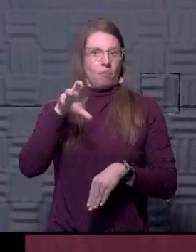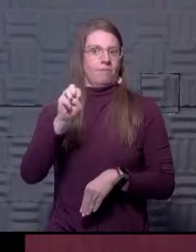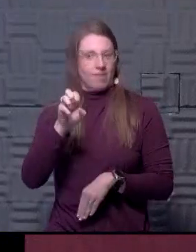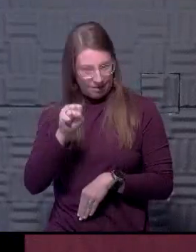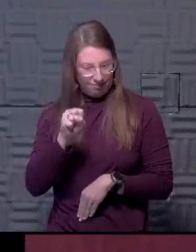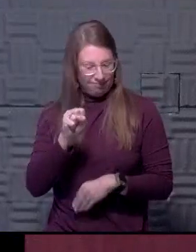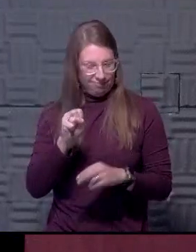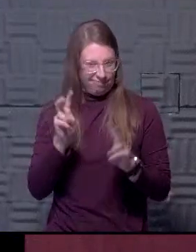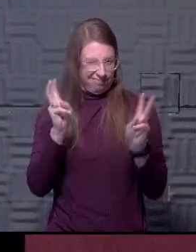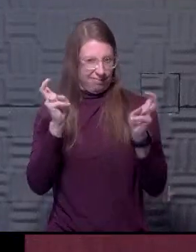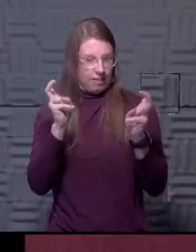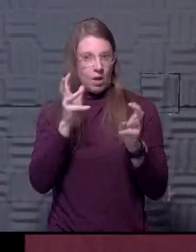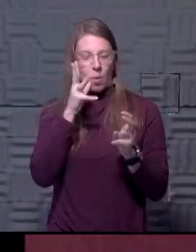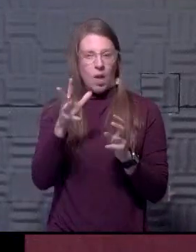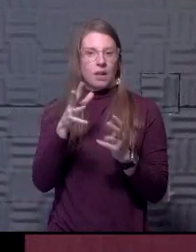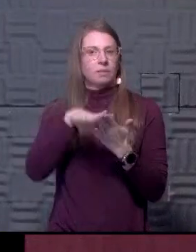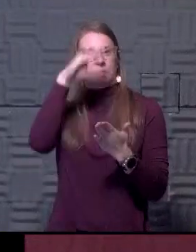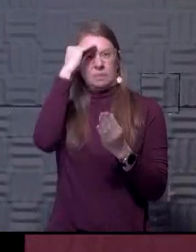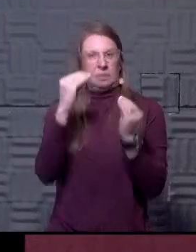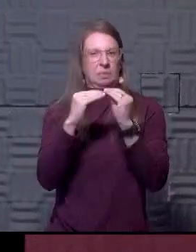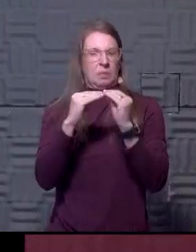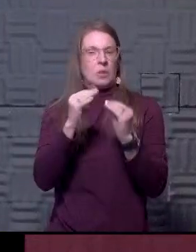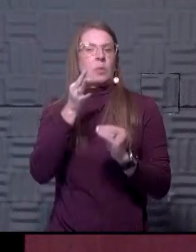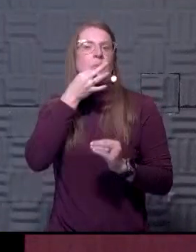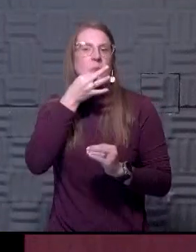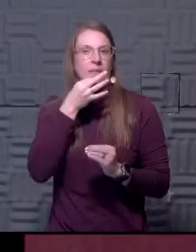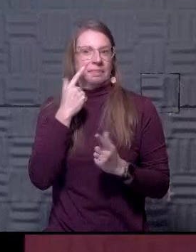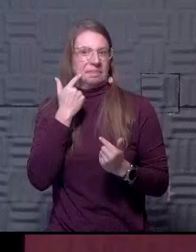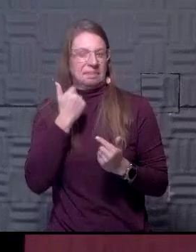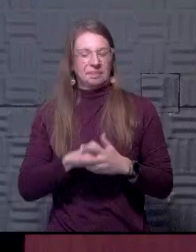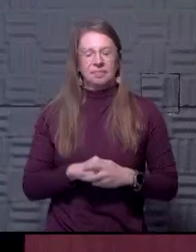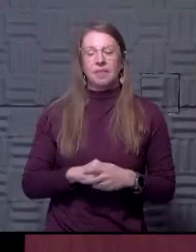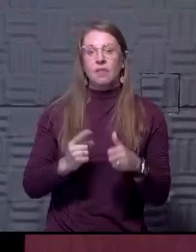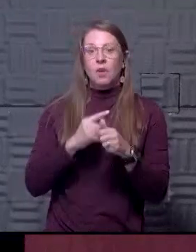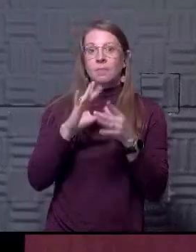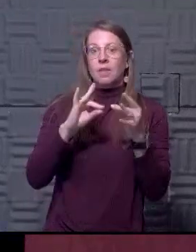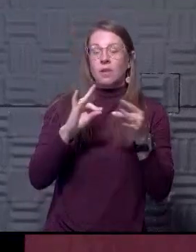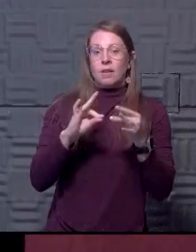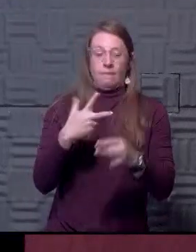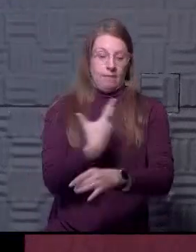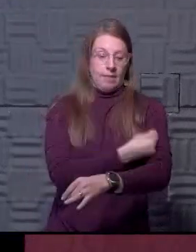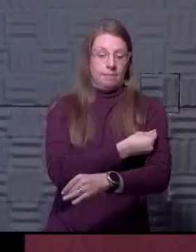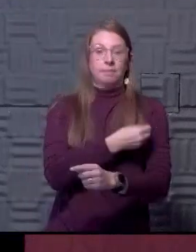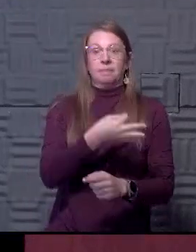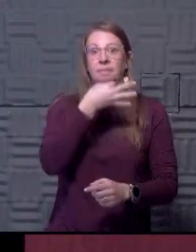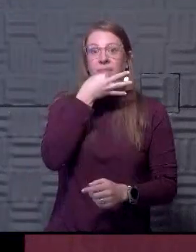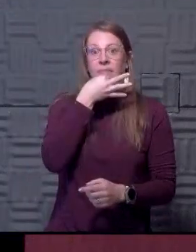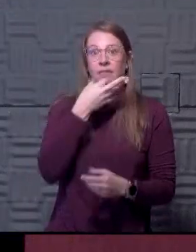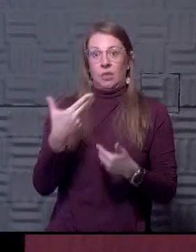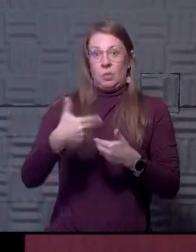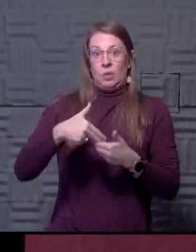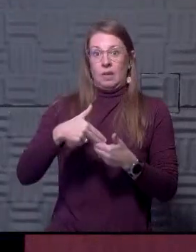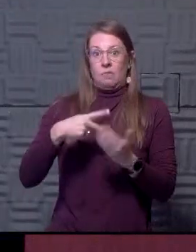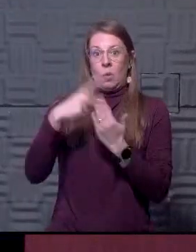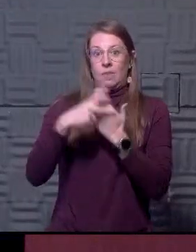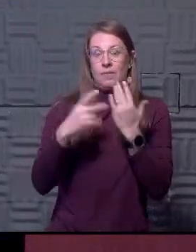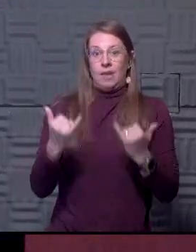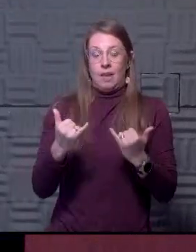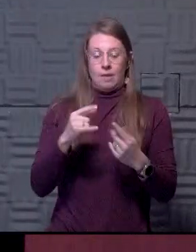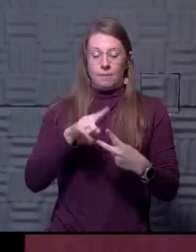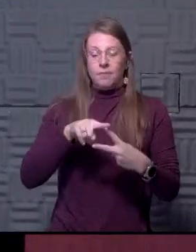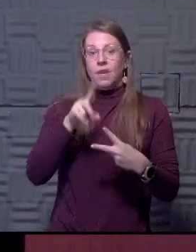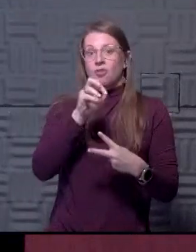to hear a lot more about in just a few moments. But first, we want to mention our vaccine experts who are with us on the program today. Dr.